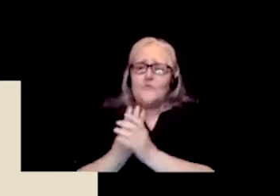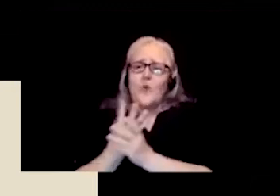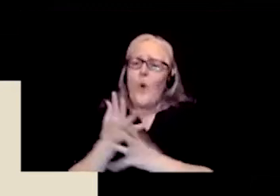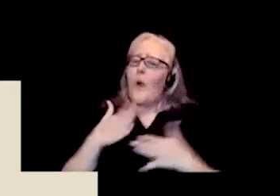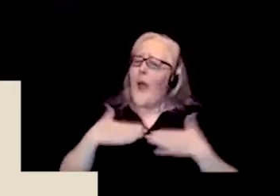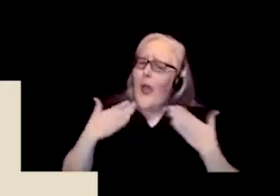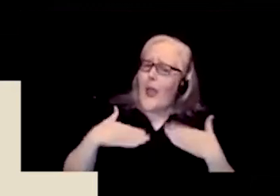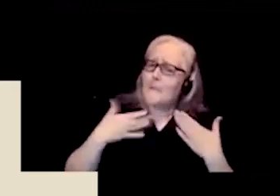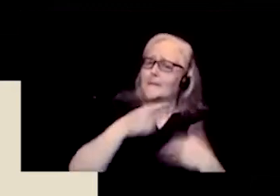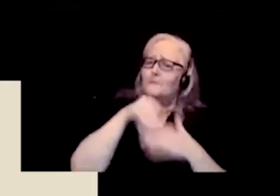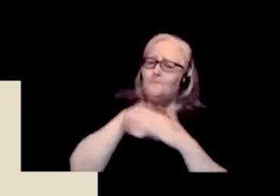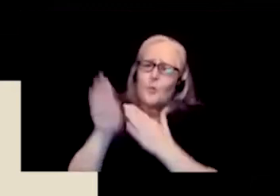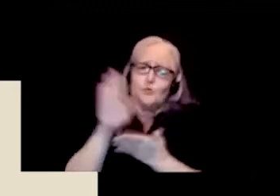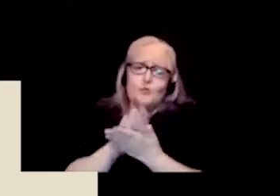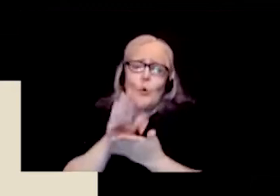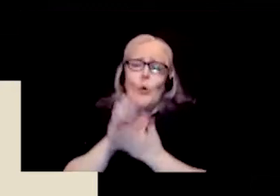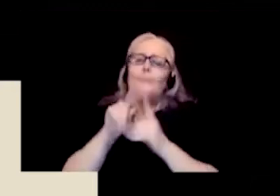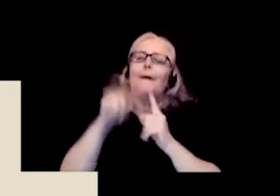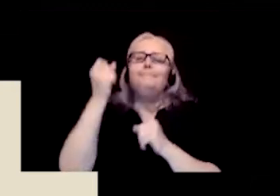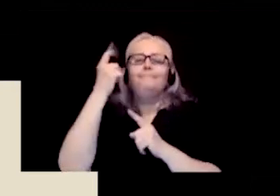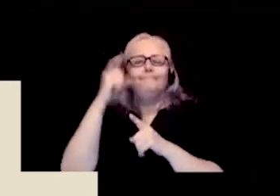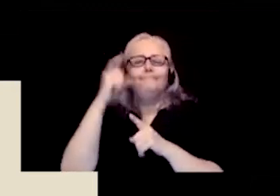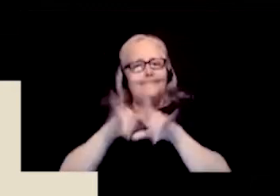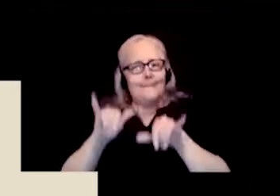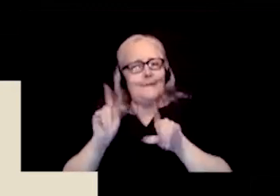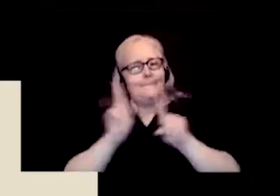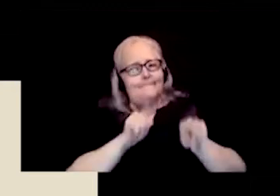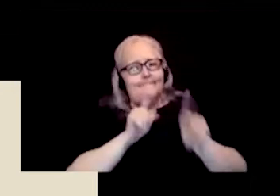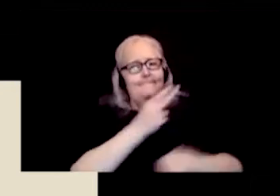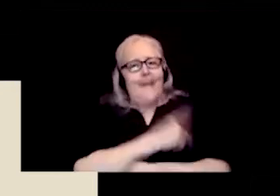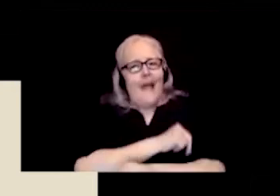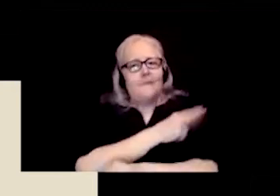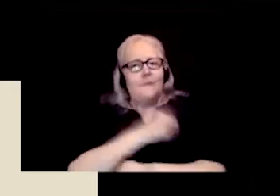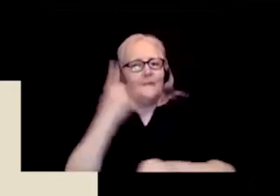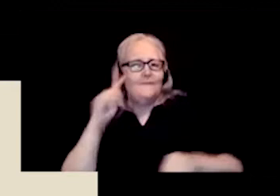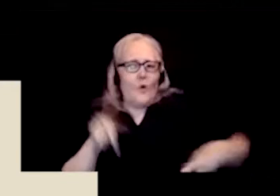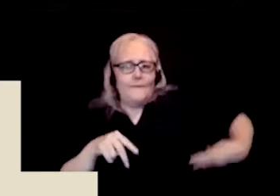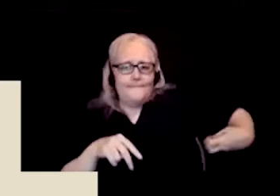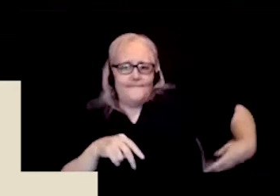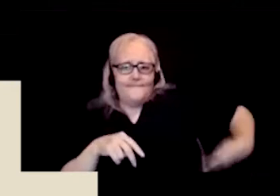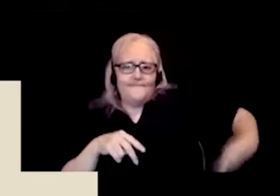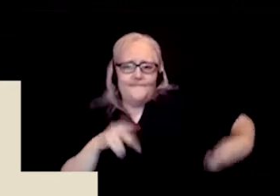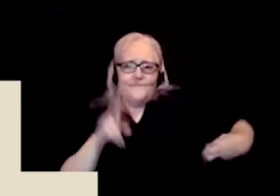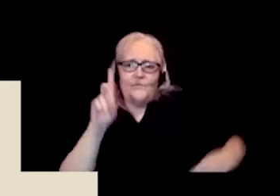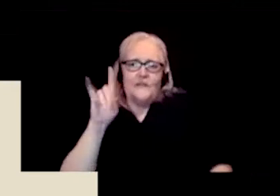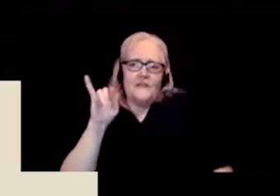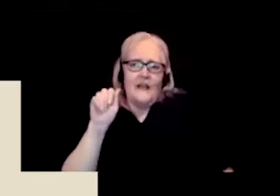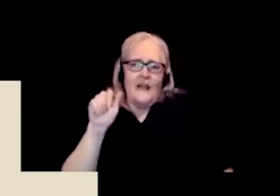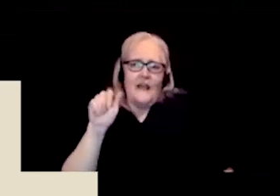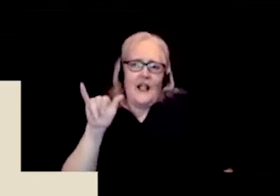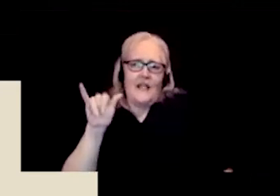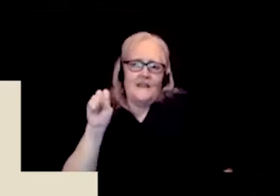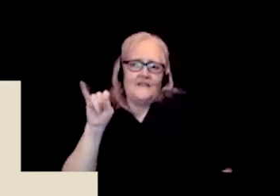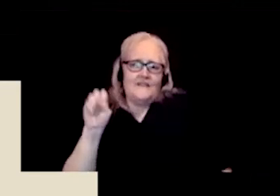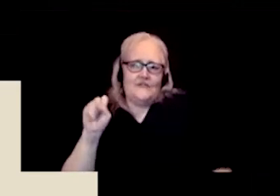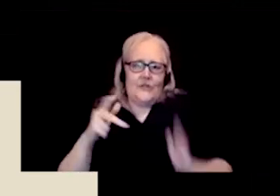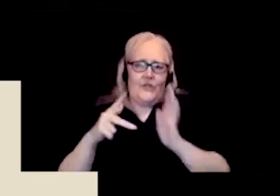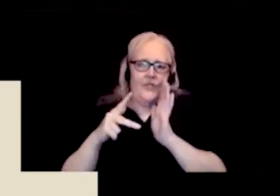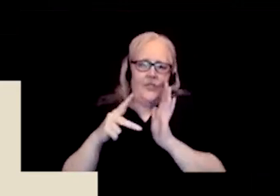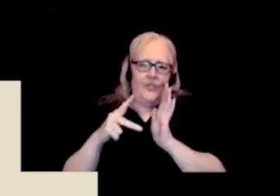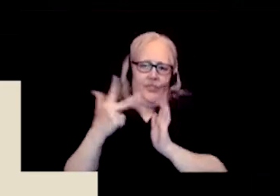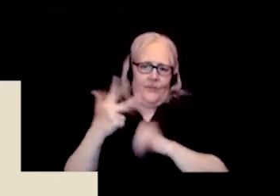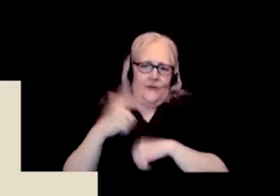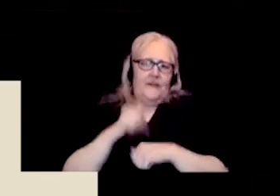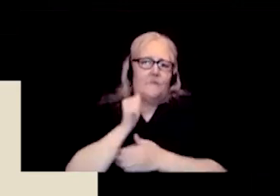and frequented the hospital for regular care and dialysis treatment 3 times a week. He was an active member of his